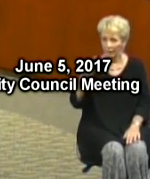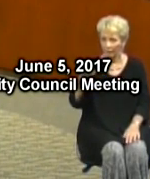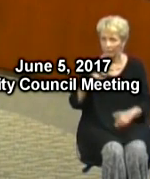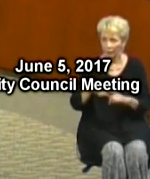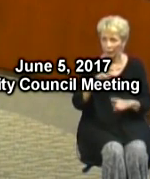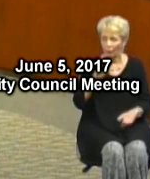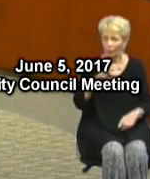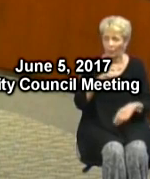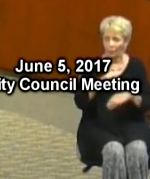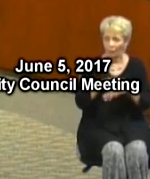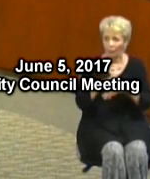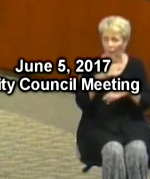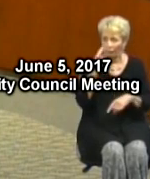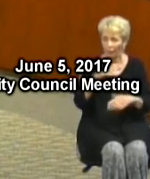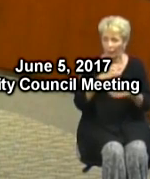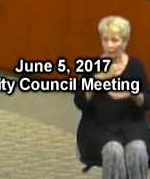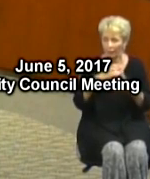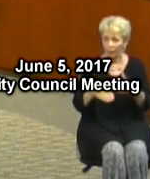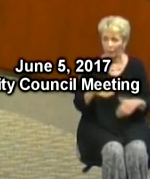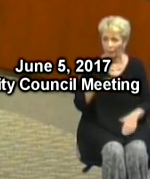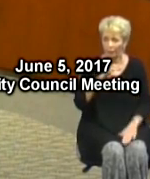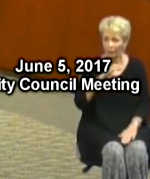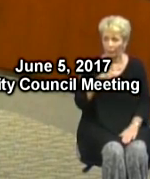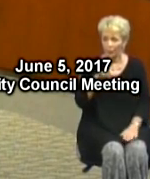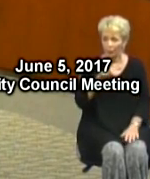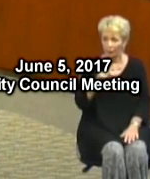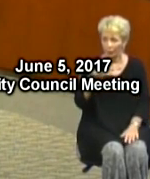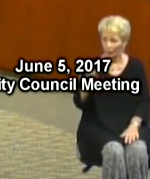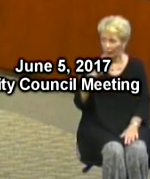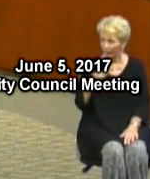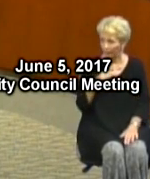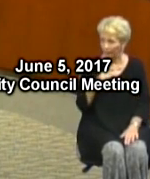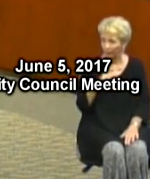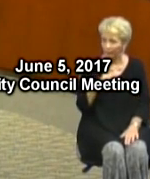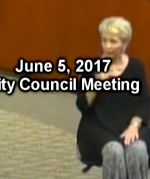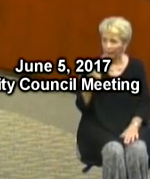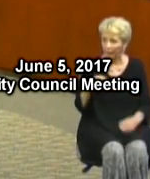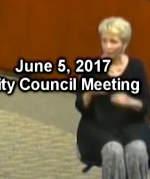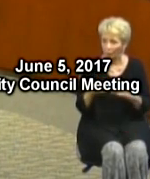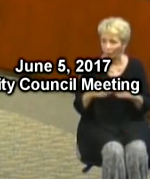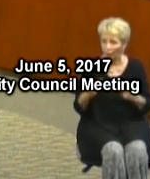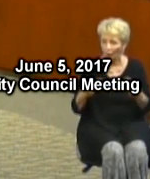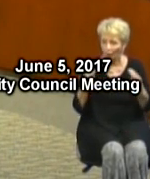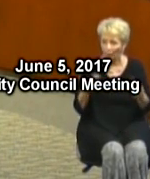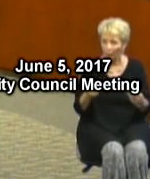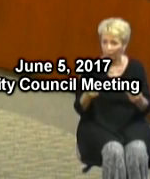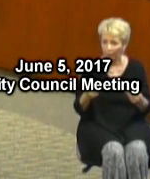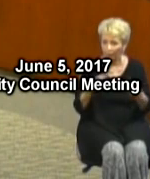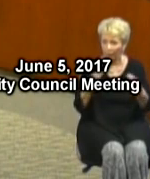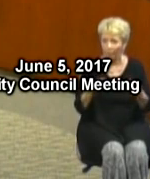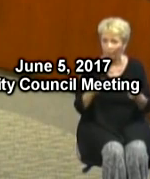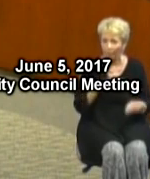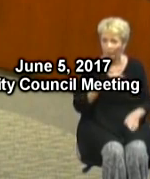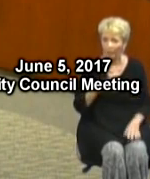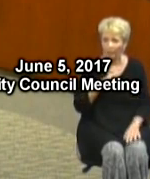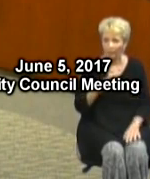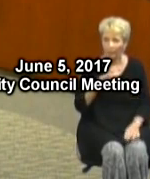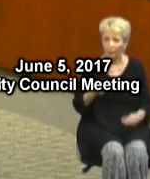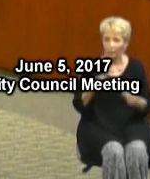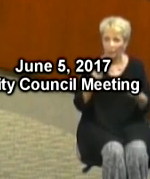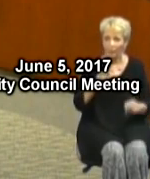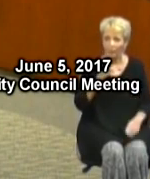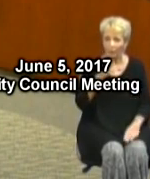Advisory Commission for a term to expire June 3rd, 2020. Do we have any further nominations? I'd like to nominate